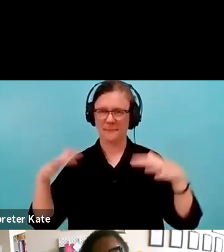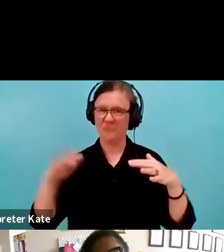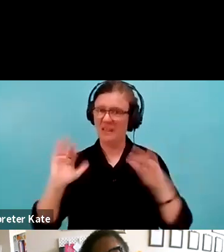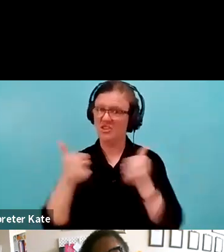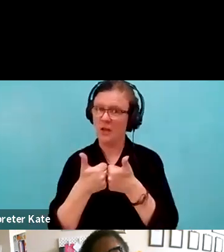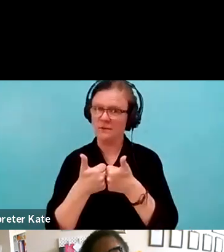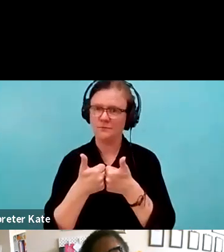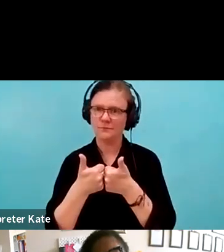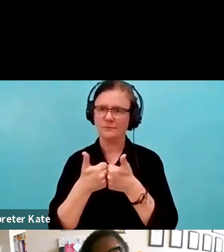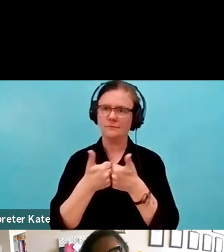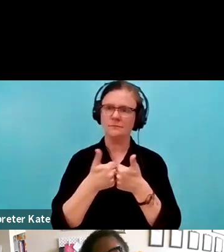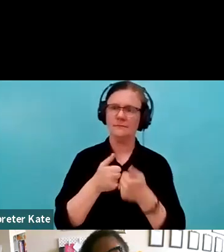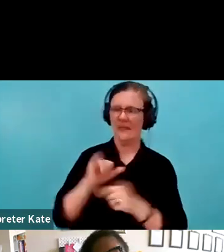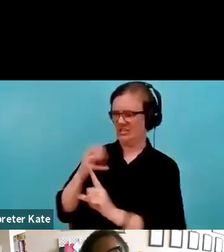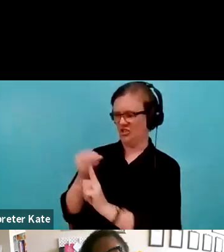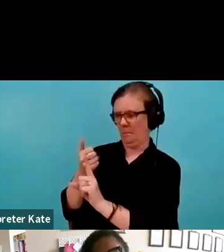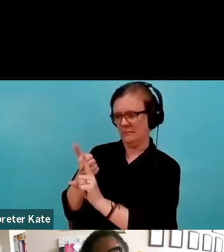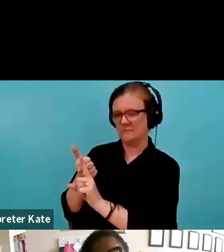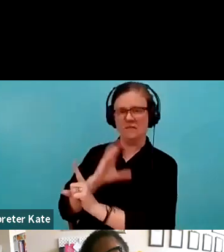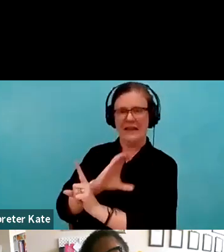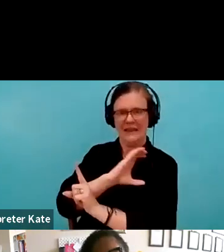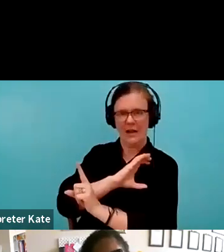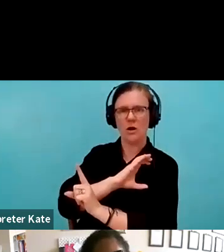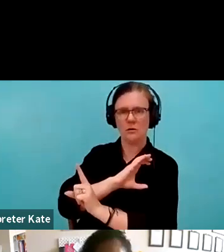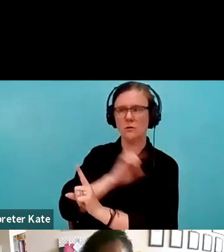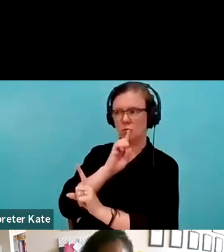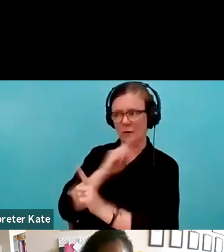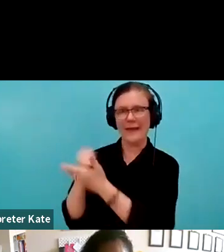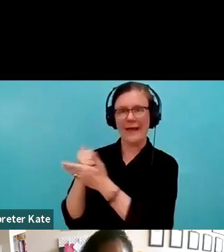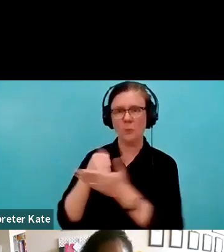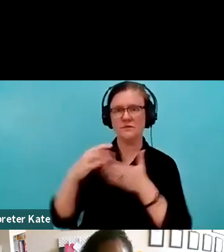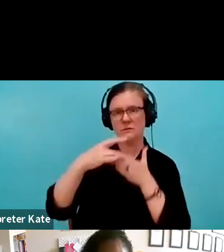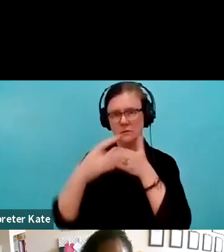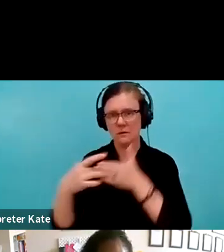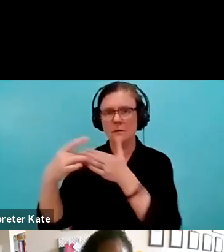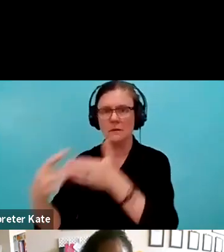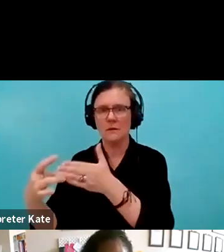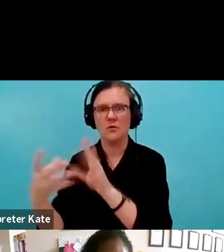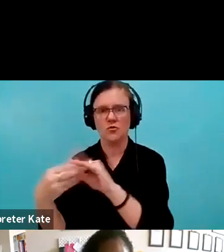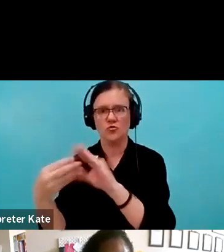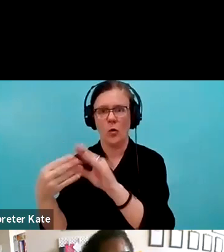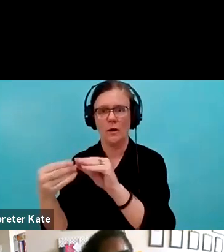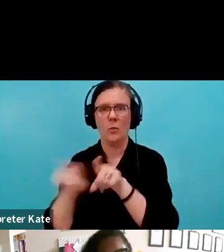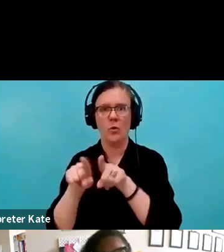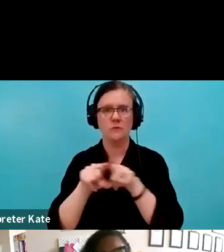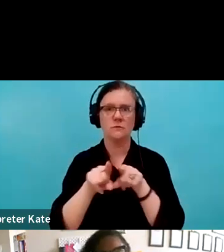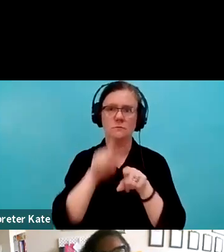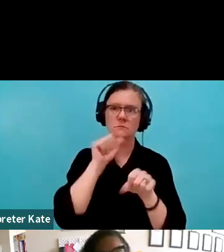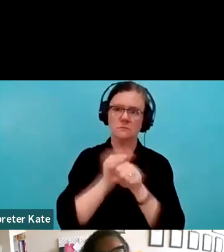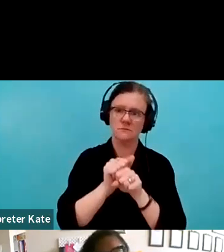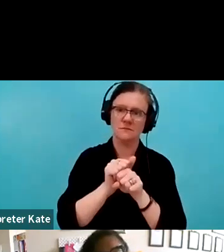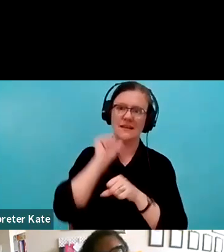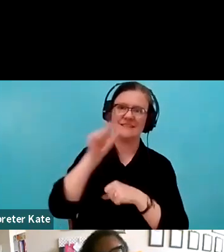can we have Jim as a character who kind of guides us into this world, but also like let people know that this isn't